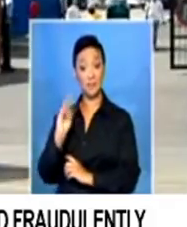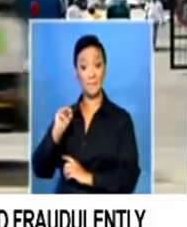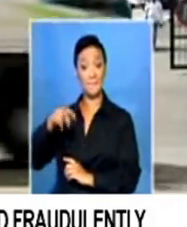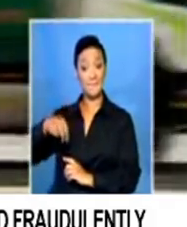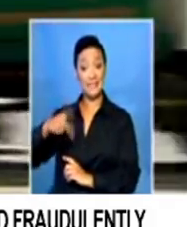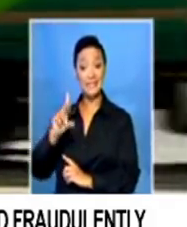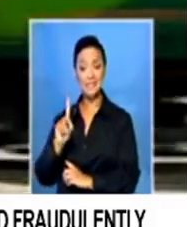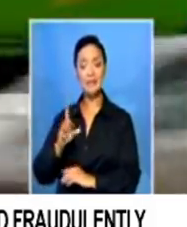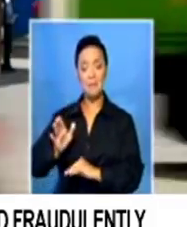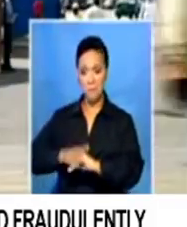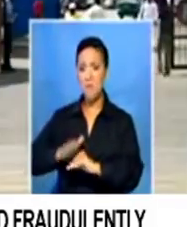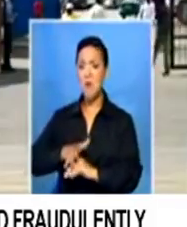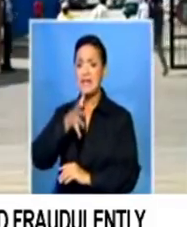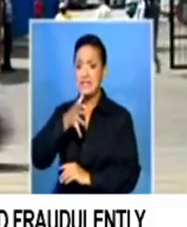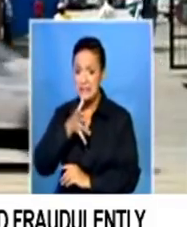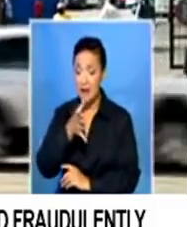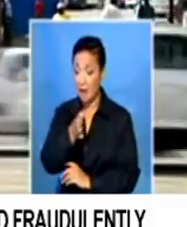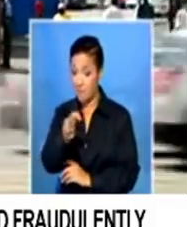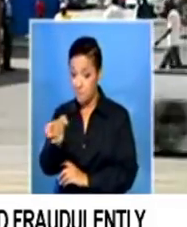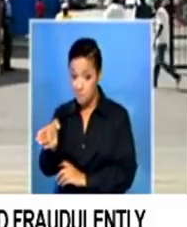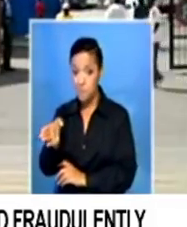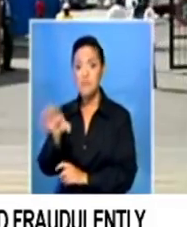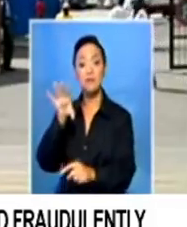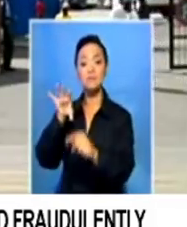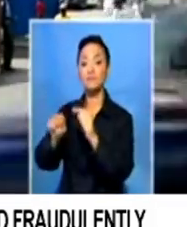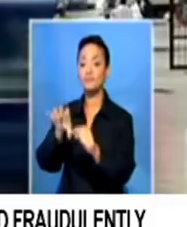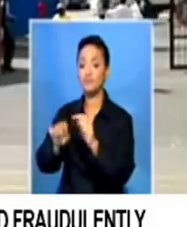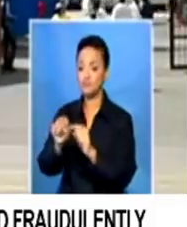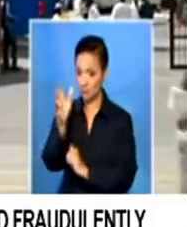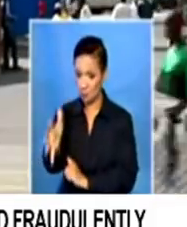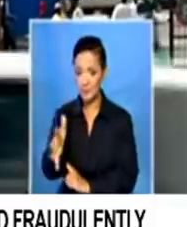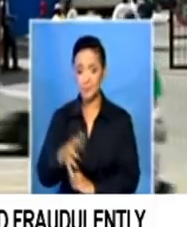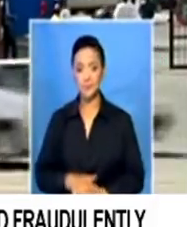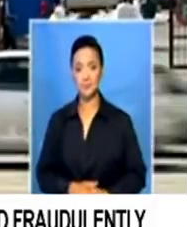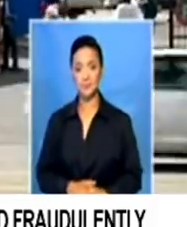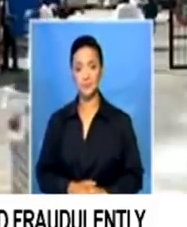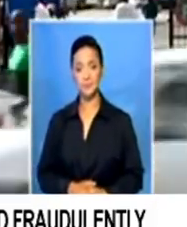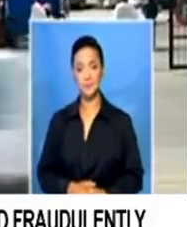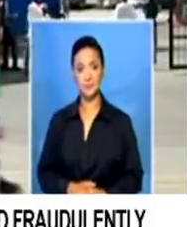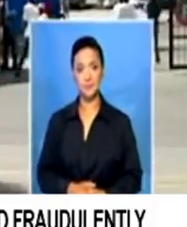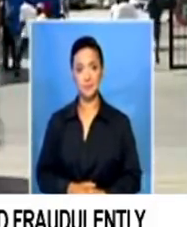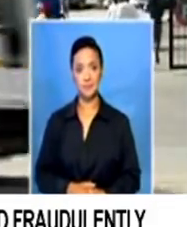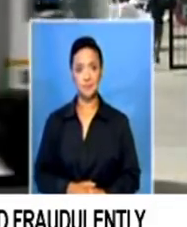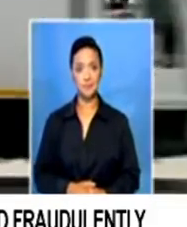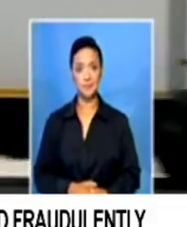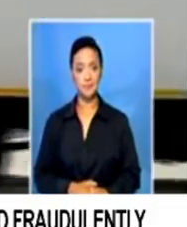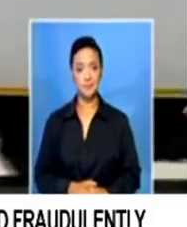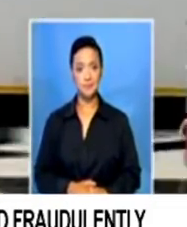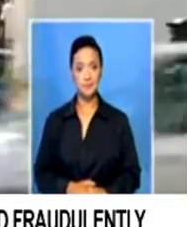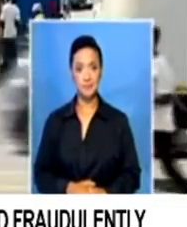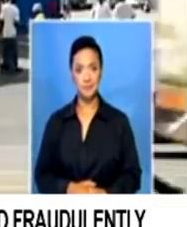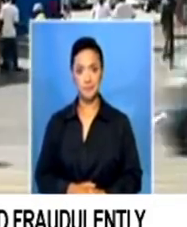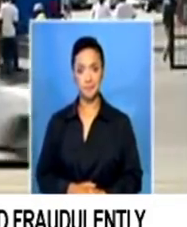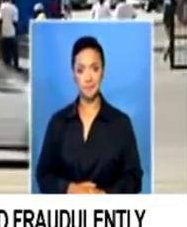that more corrupt officials will be implicated in the vehicle document scandal. Griselda Lewis, SABC News